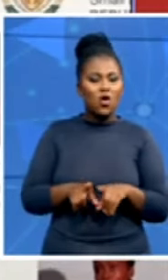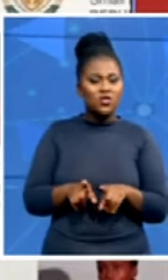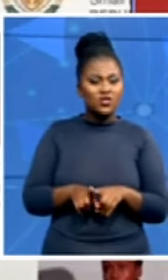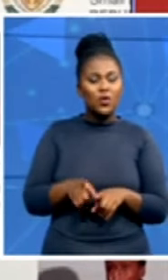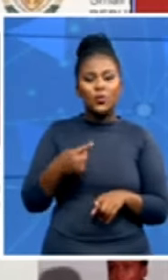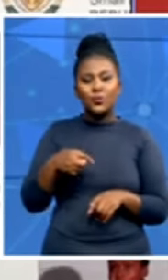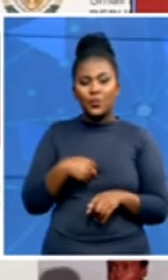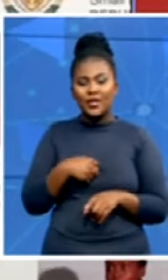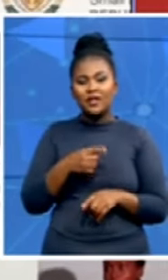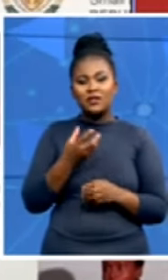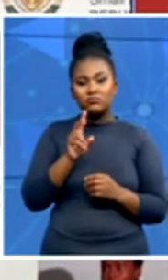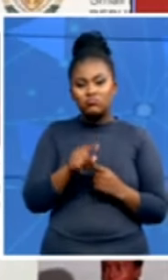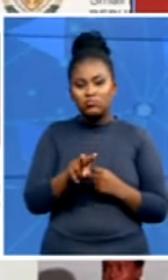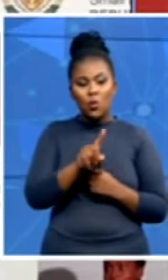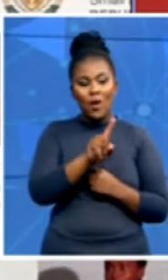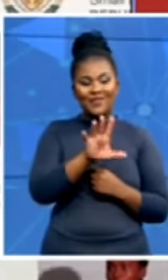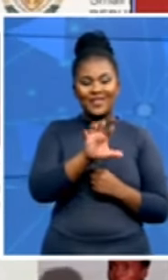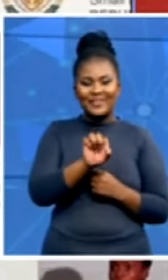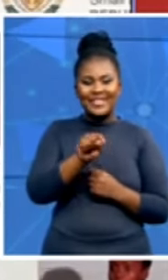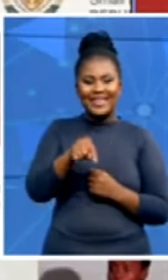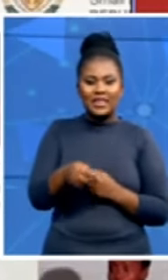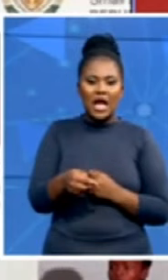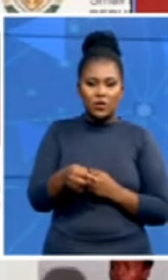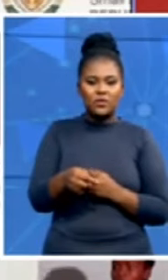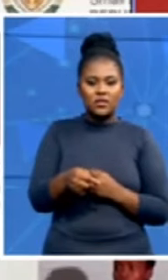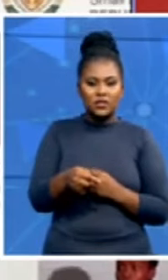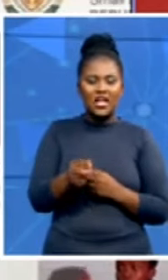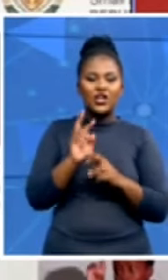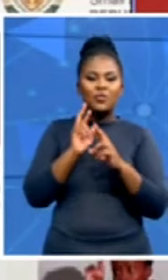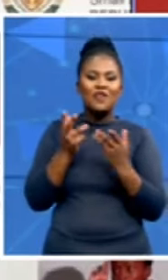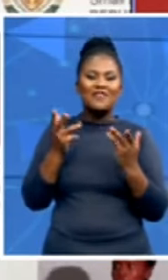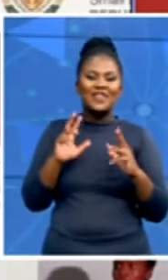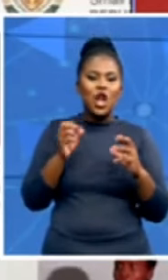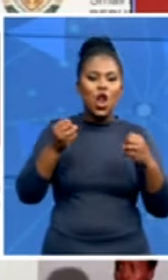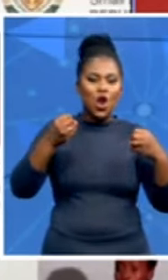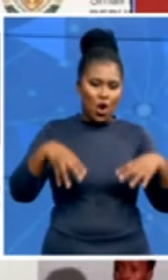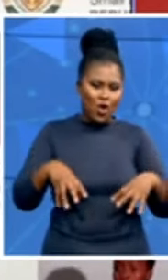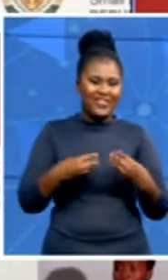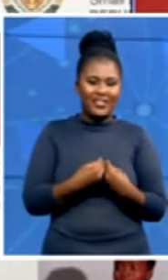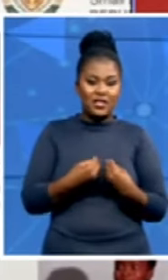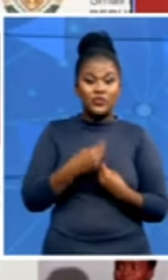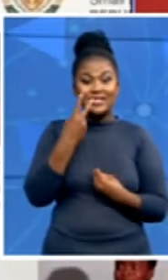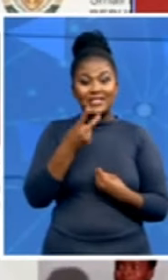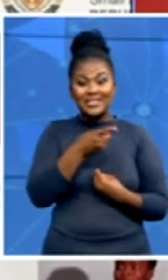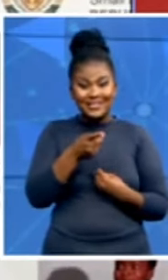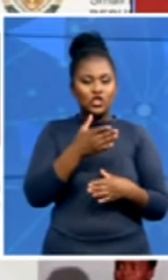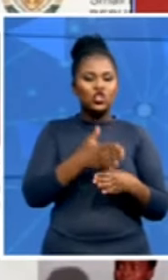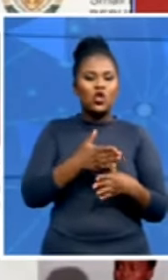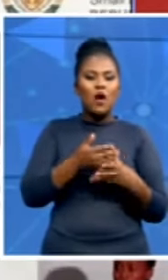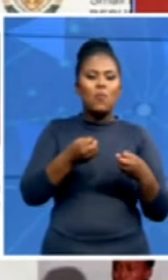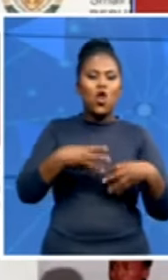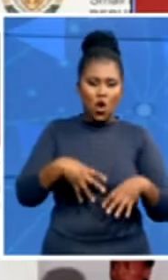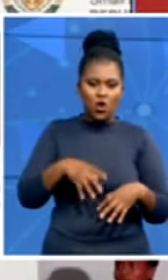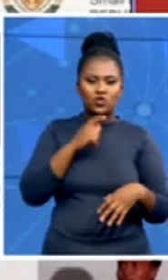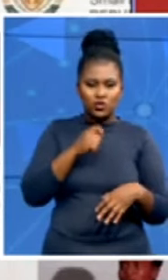150,000 that had been reported to be lost. And remember, these are jobs lost even though we are trying to save others, which